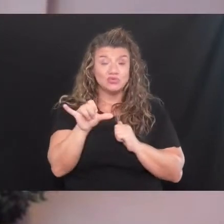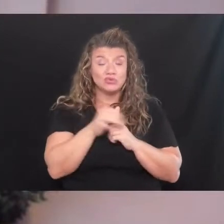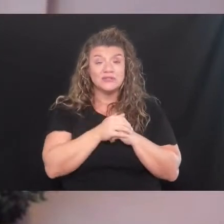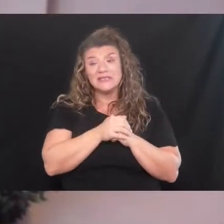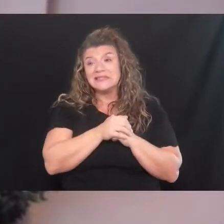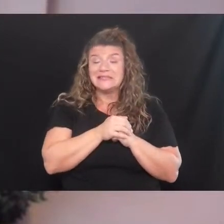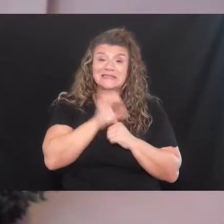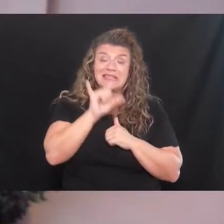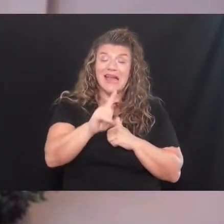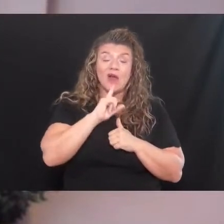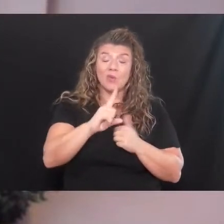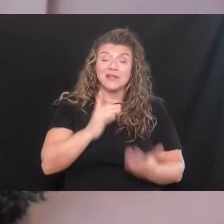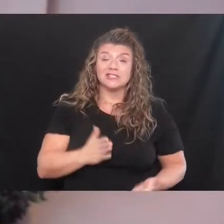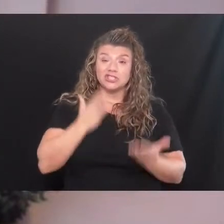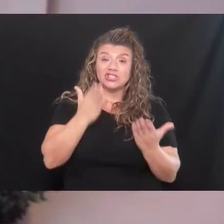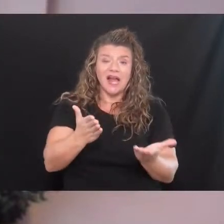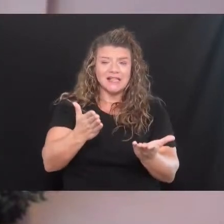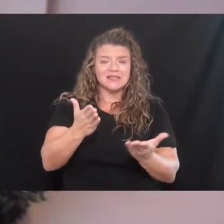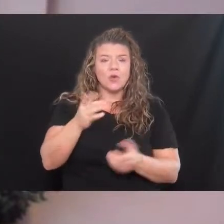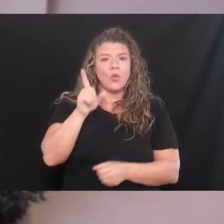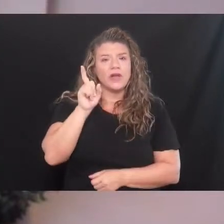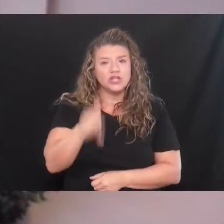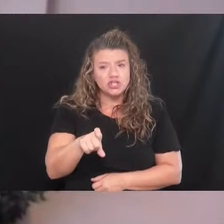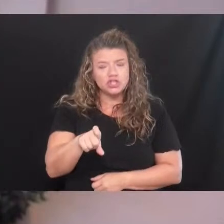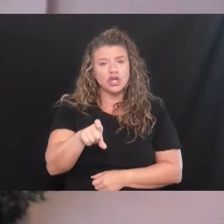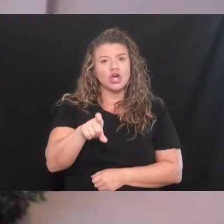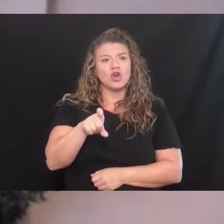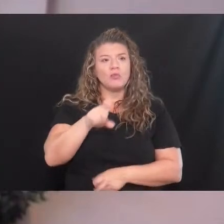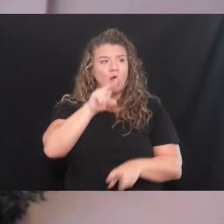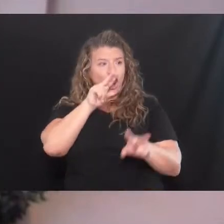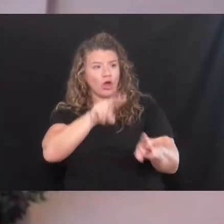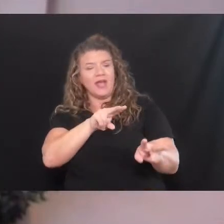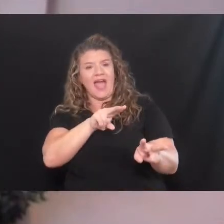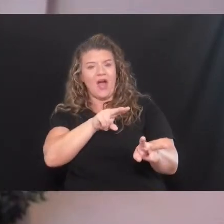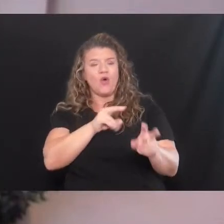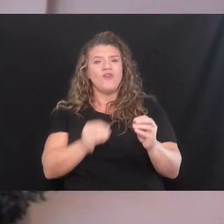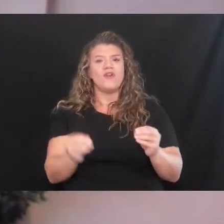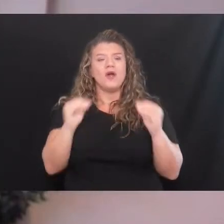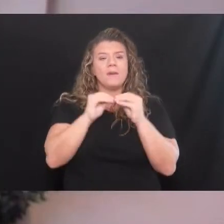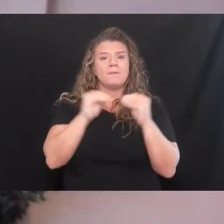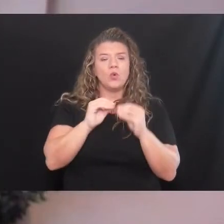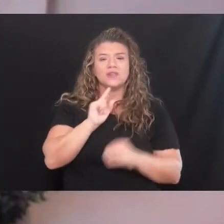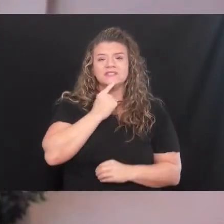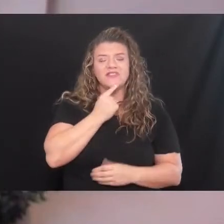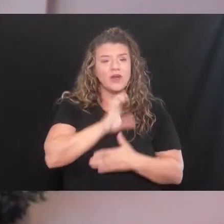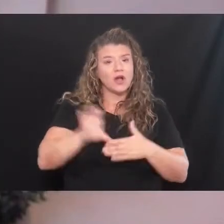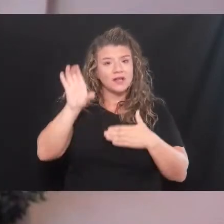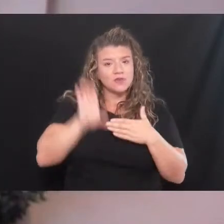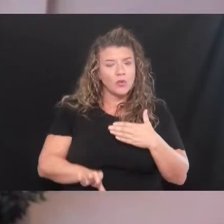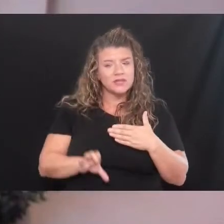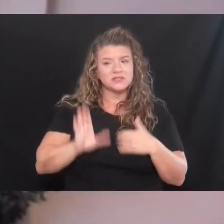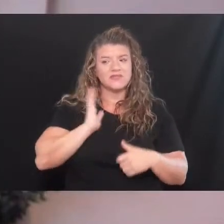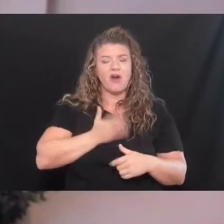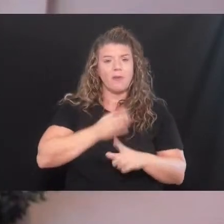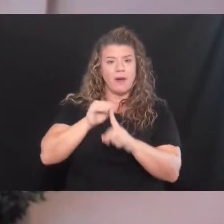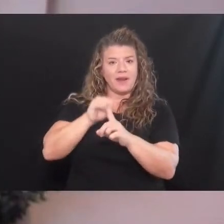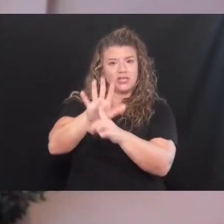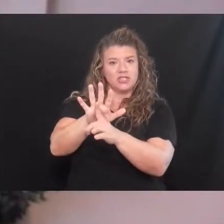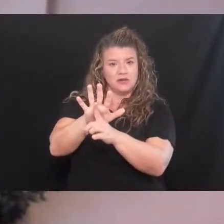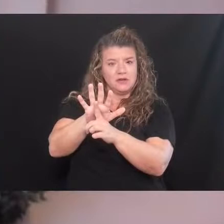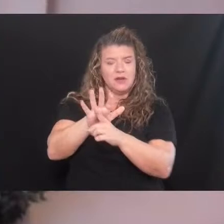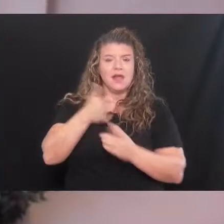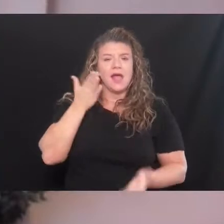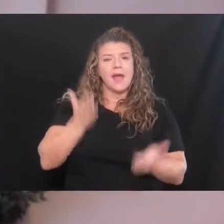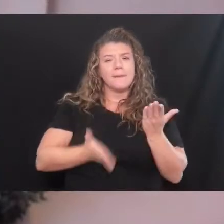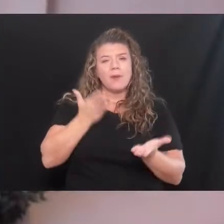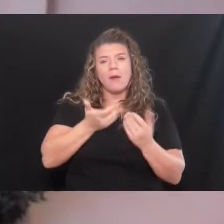does suggest that we should be on the lookout for more severe consequences of our population and perhaps